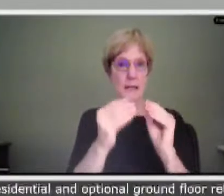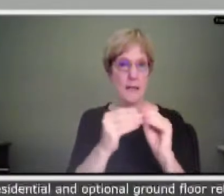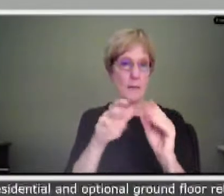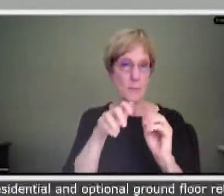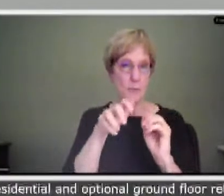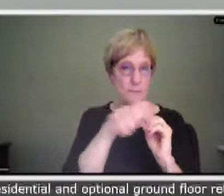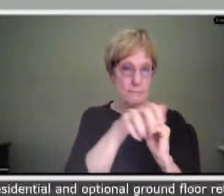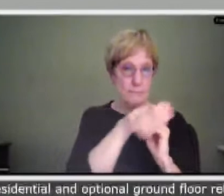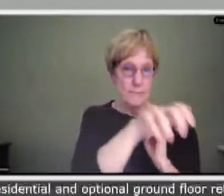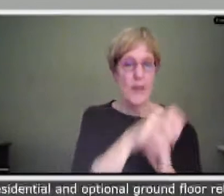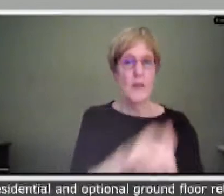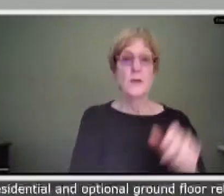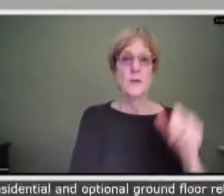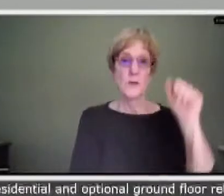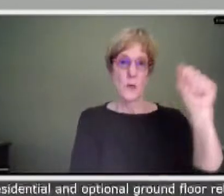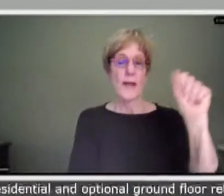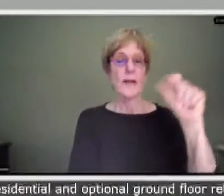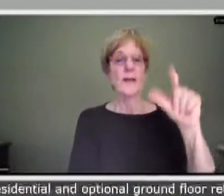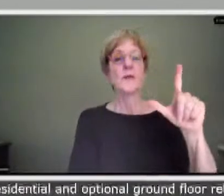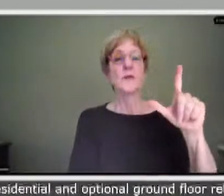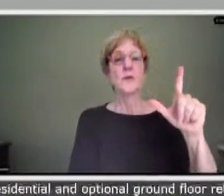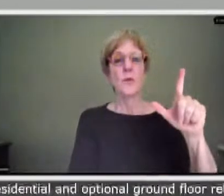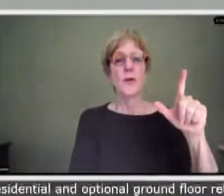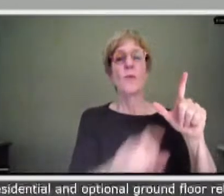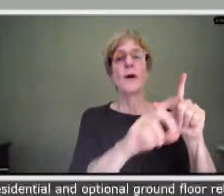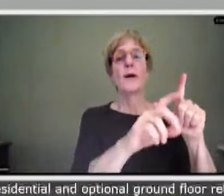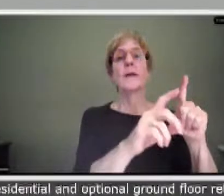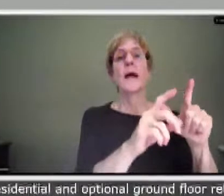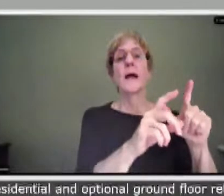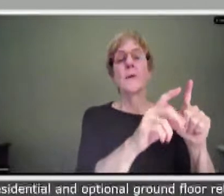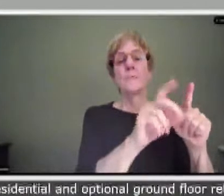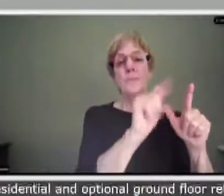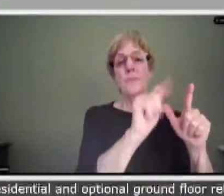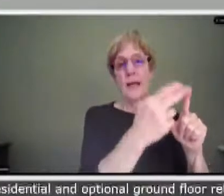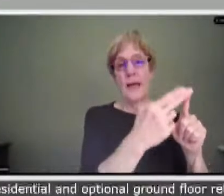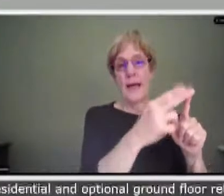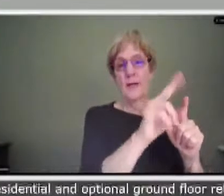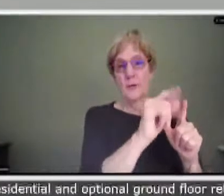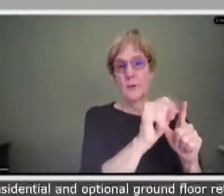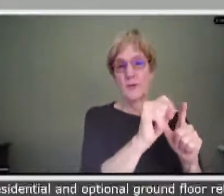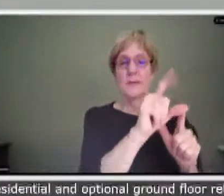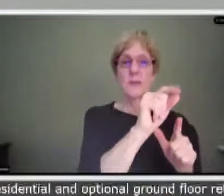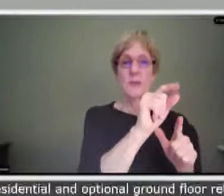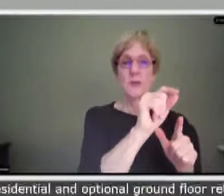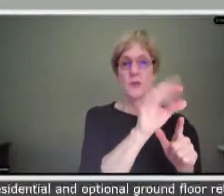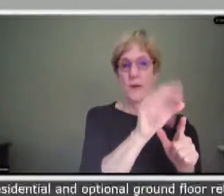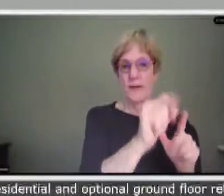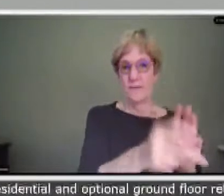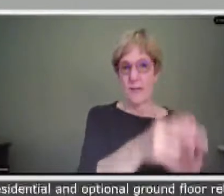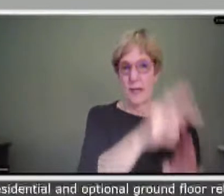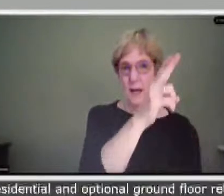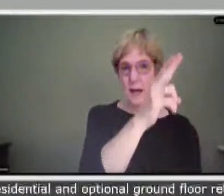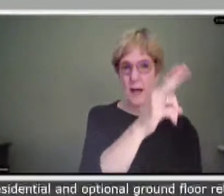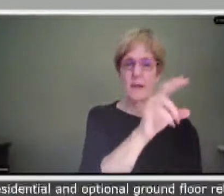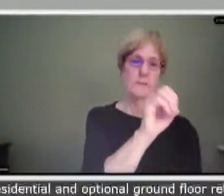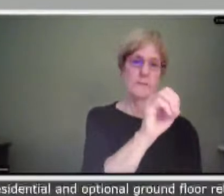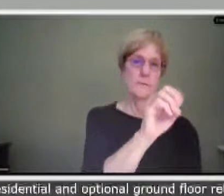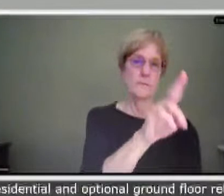A is 21 single-family attached townhome units at 40 feet in height. That's the area primarily along Euclid